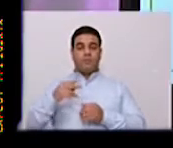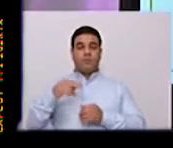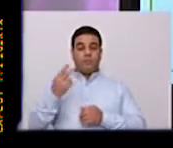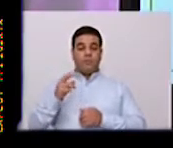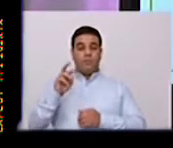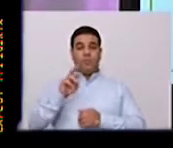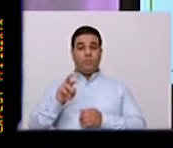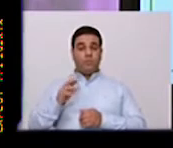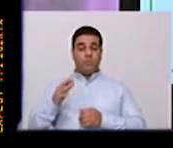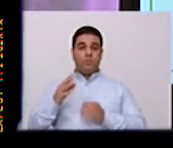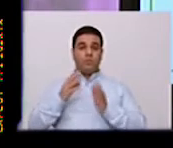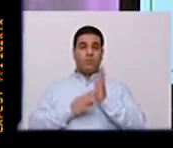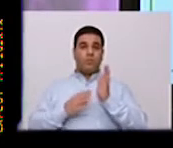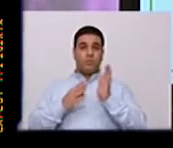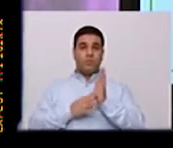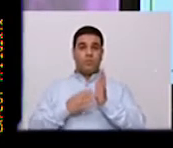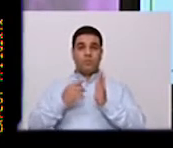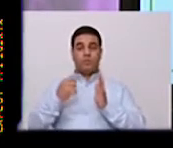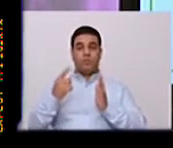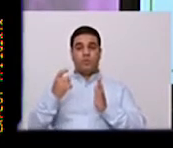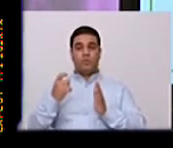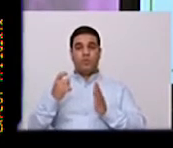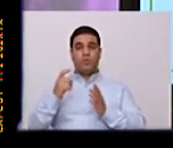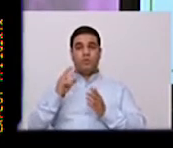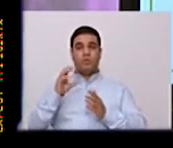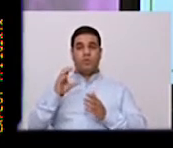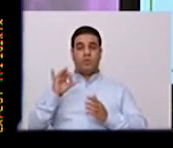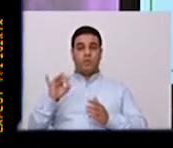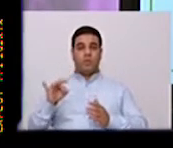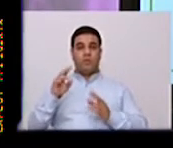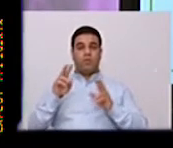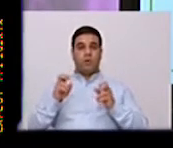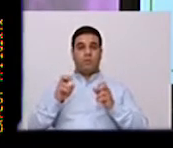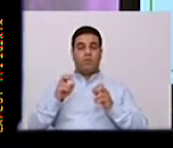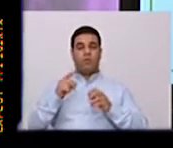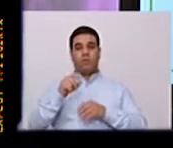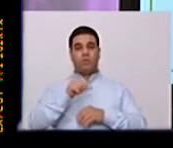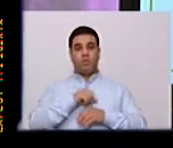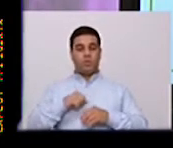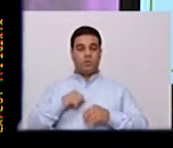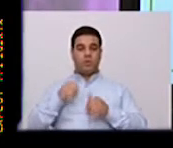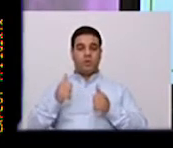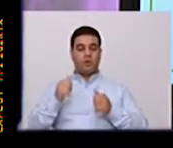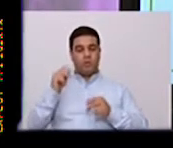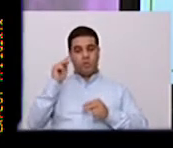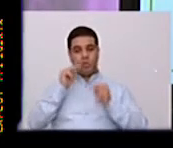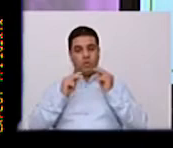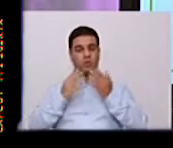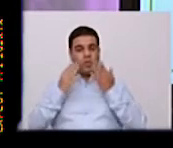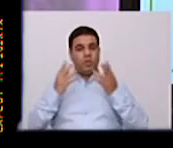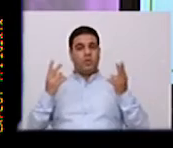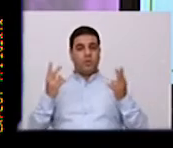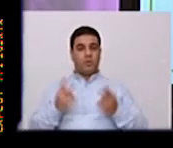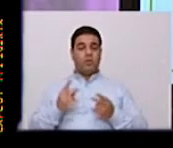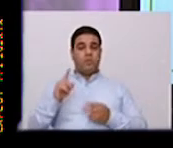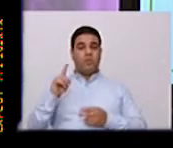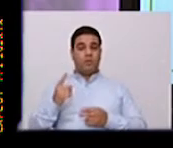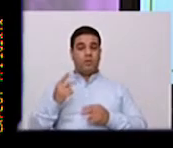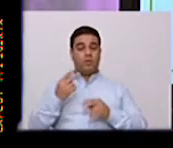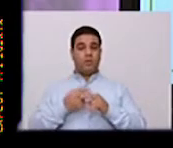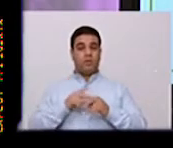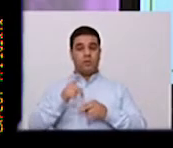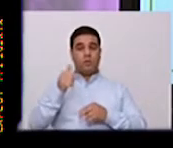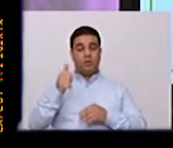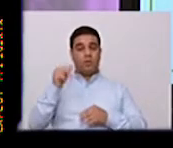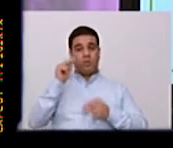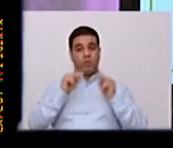22. paragraf 99-100 sahifalardagi mavzuni nazariy jihatdan yaxshi bilib olishingiz kerak, chunki nazariy